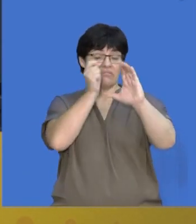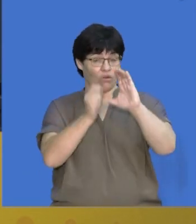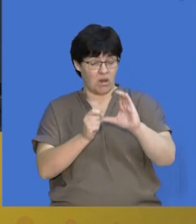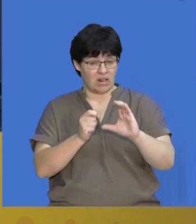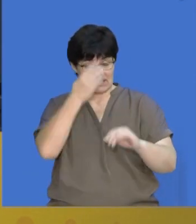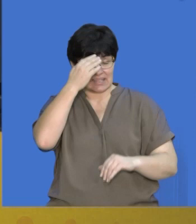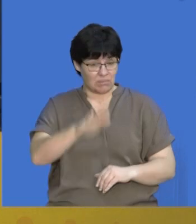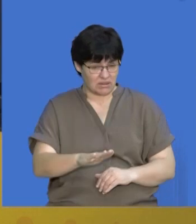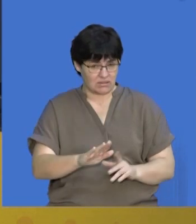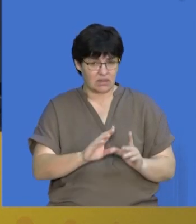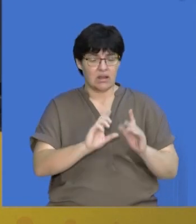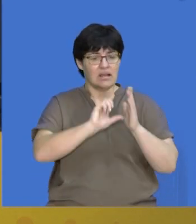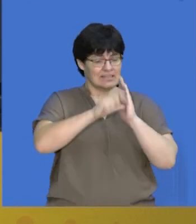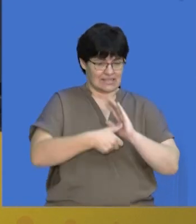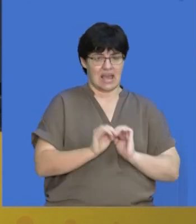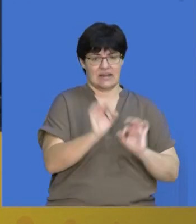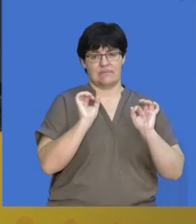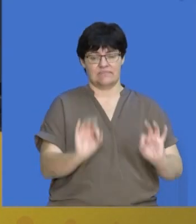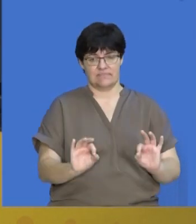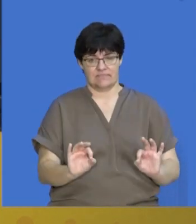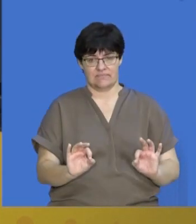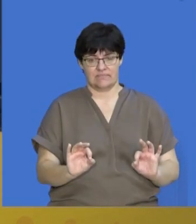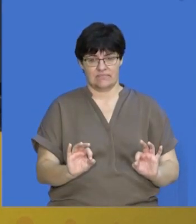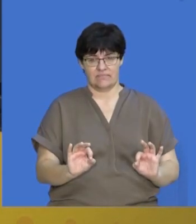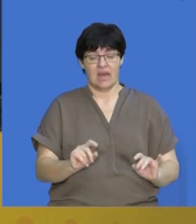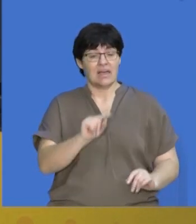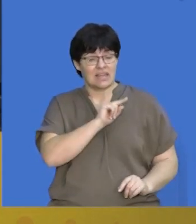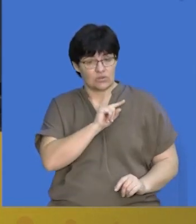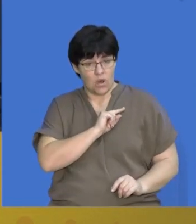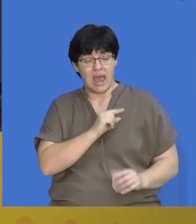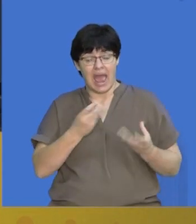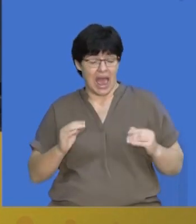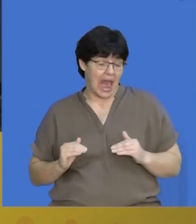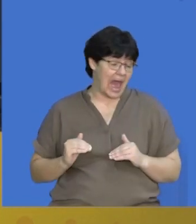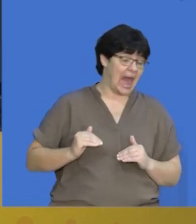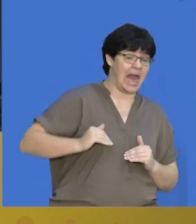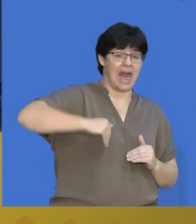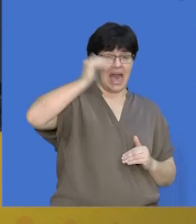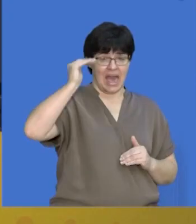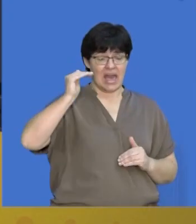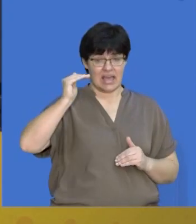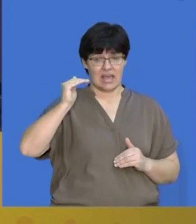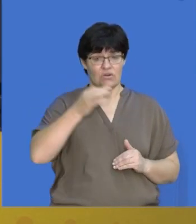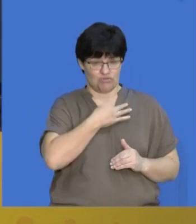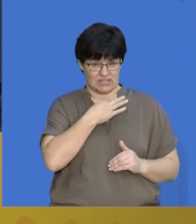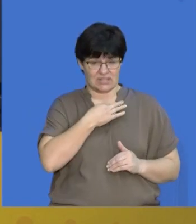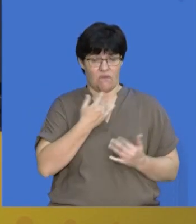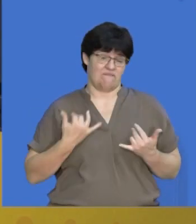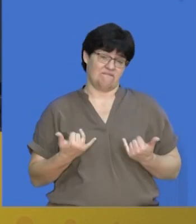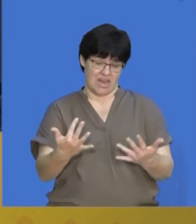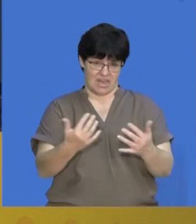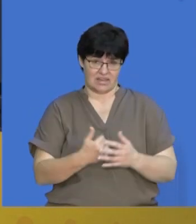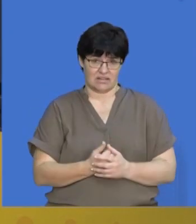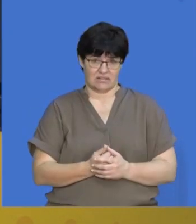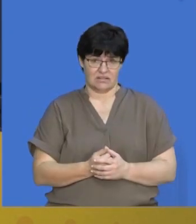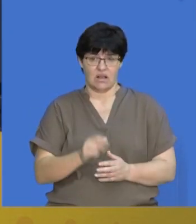settlements are designed, therefore have a propensity or have a high rate of fire hazards. Let's